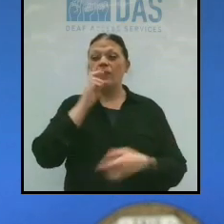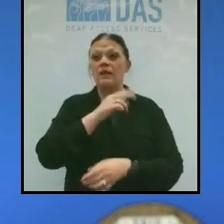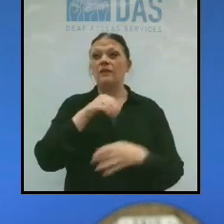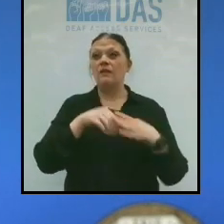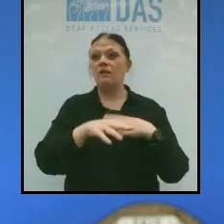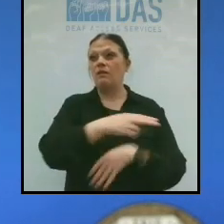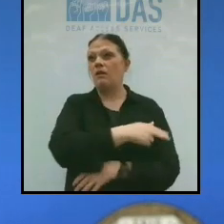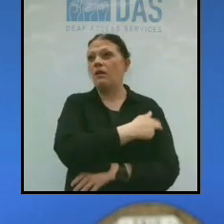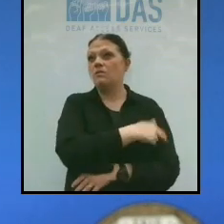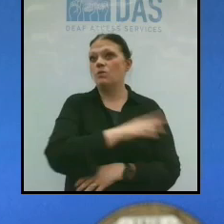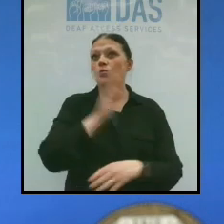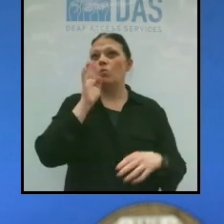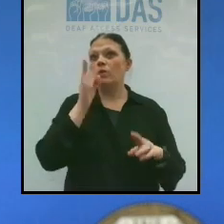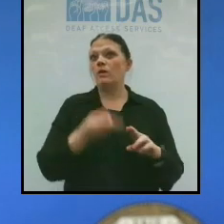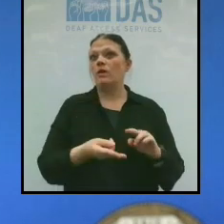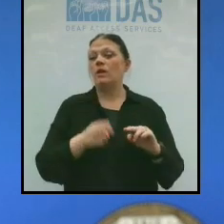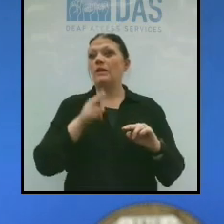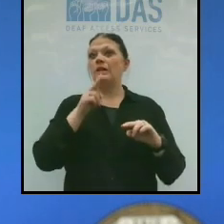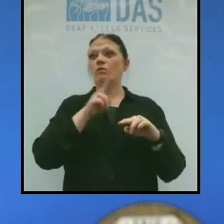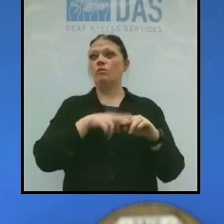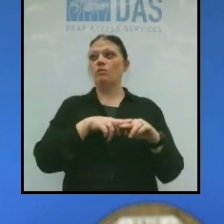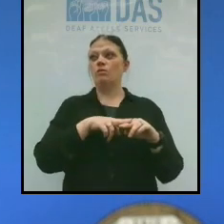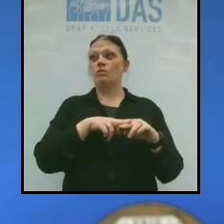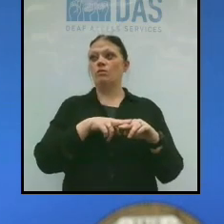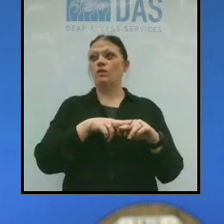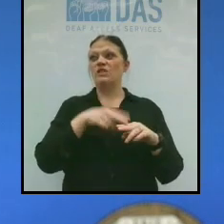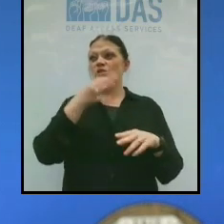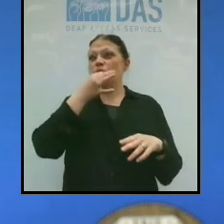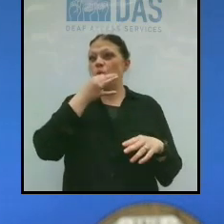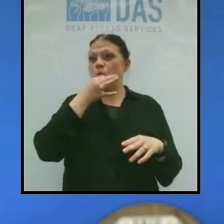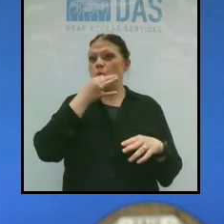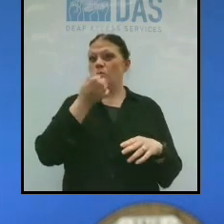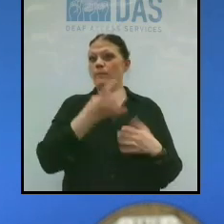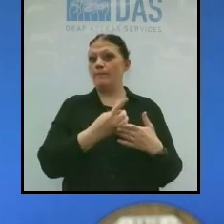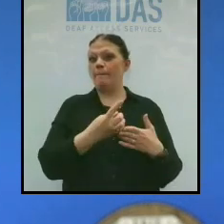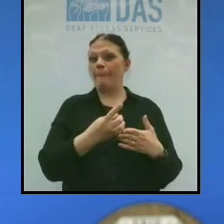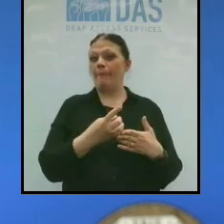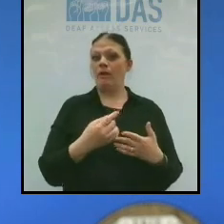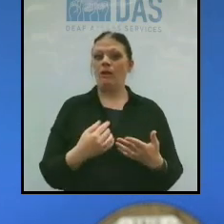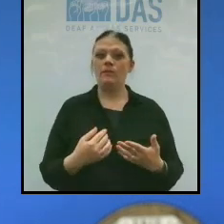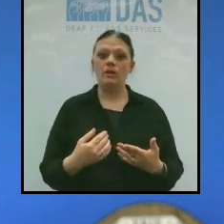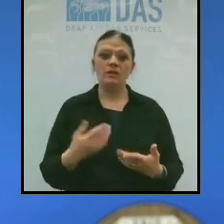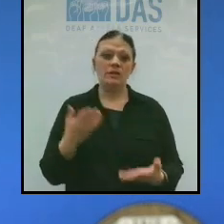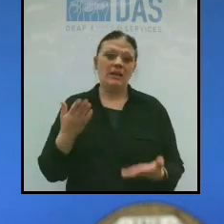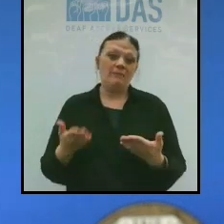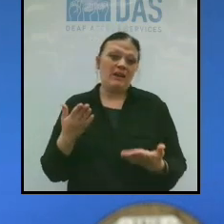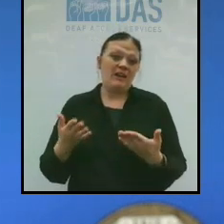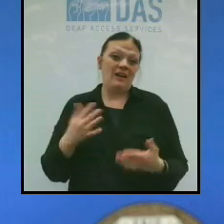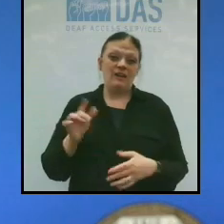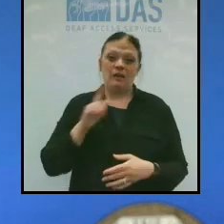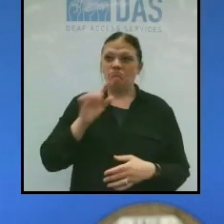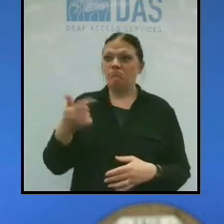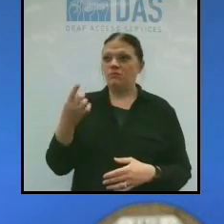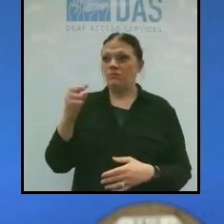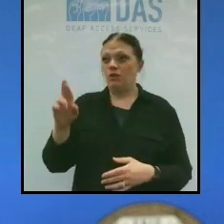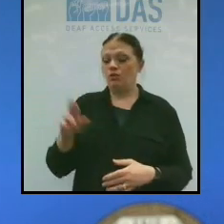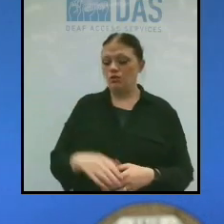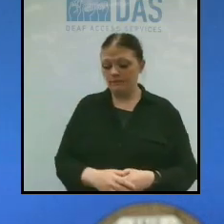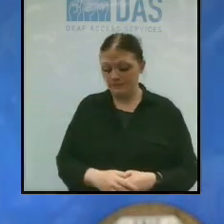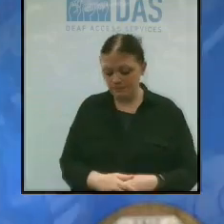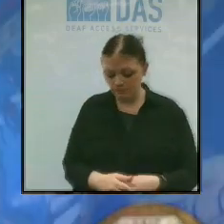hospitalizations will increase notably again in the coming weeks? They may, but I'll turn it over to Dr. Burstein to answer that question